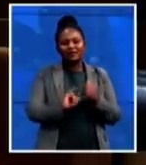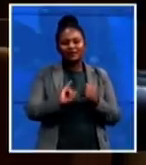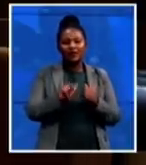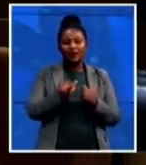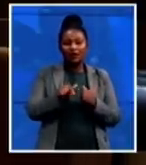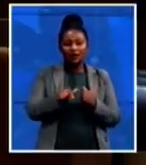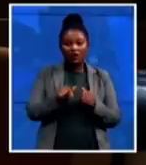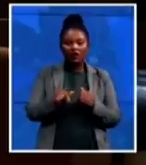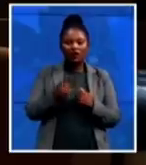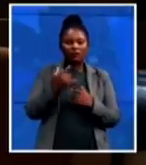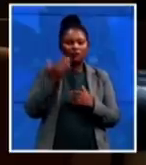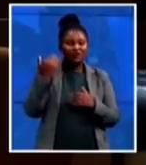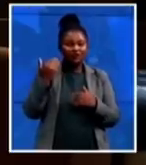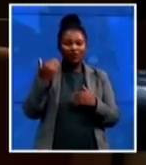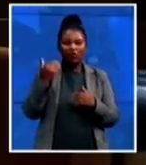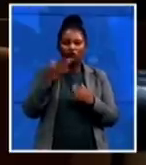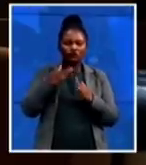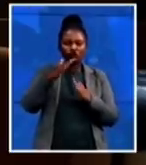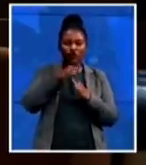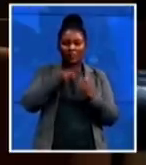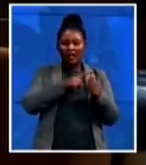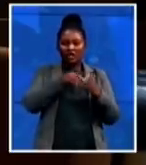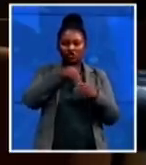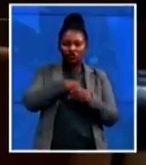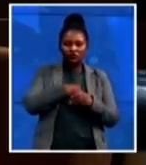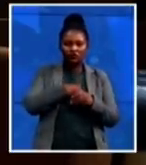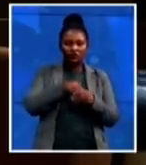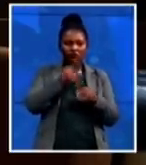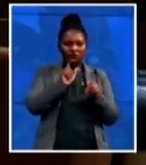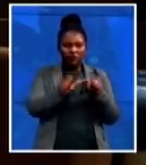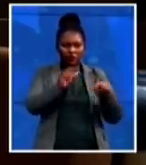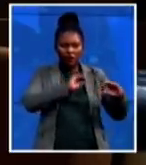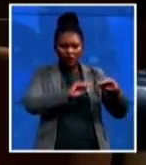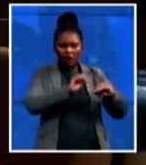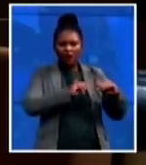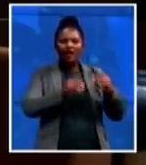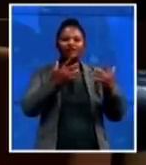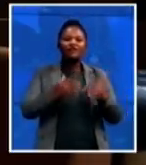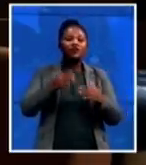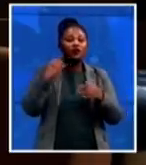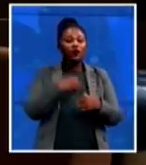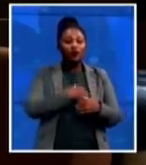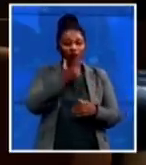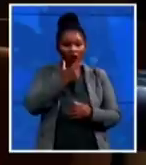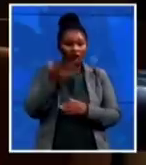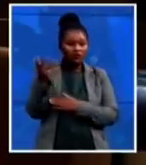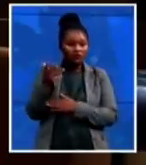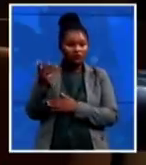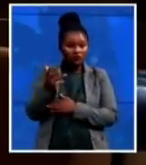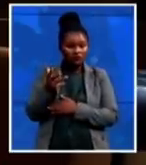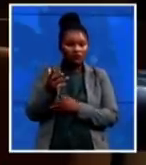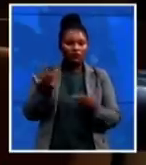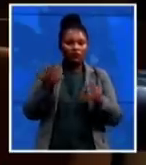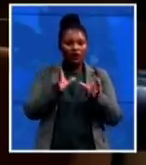election period, and has this been discussed by cabinet or the president? The issues related to why is